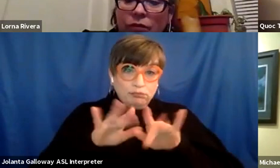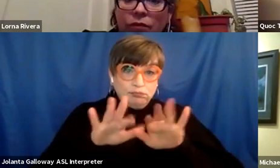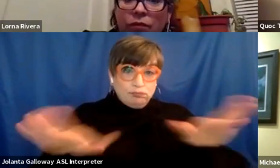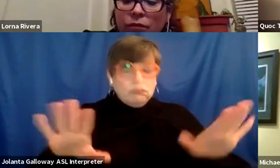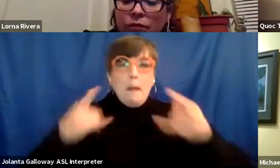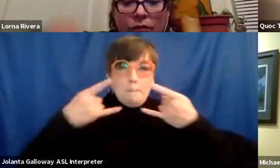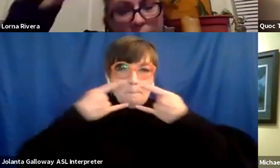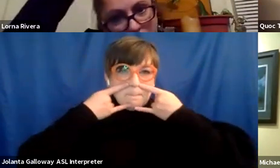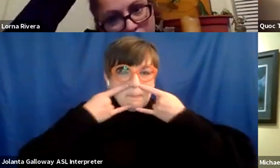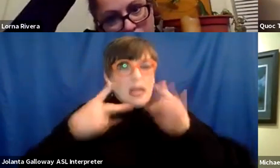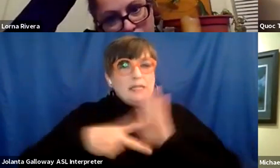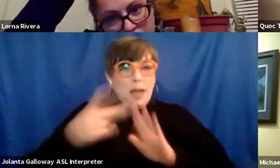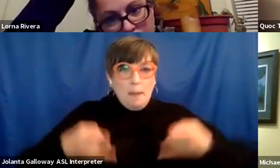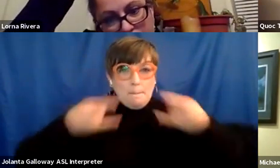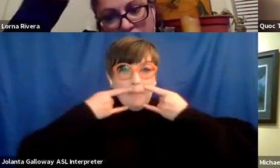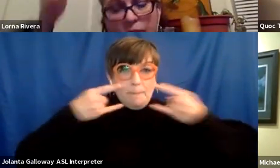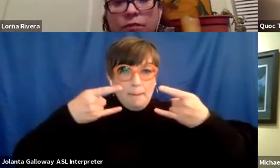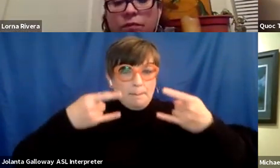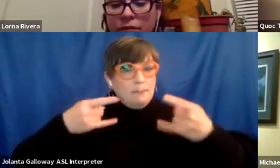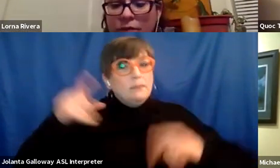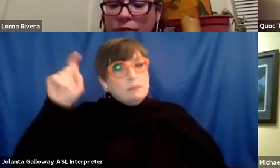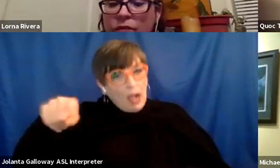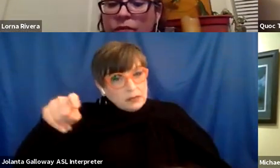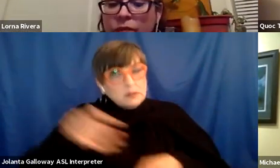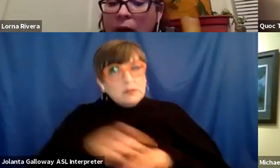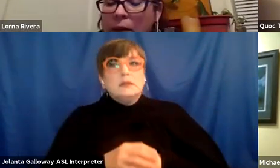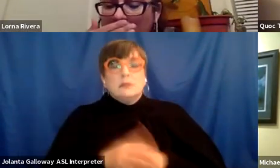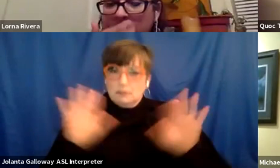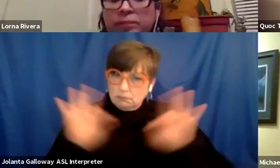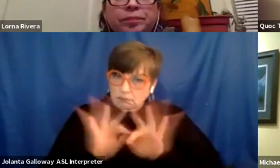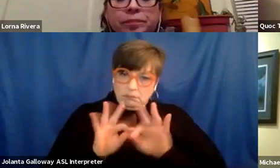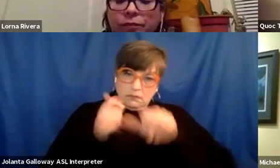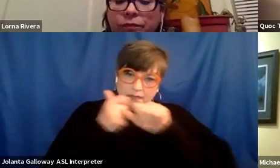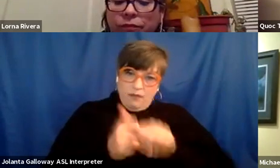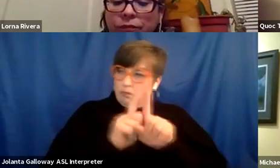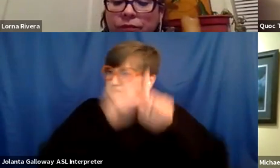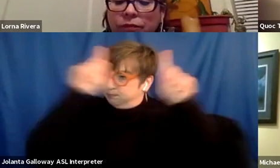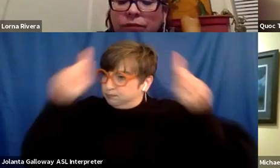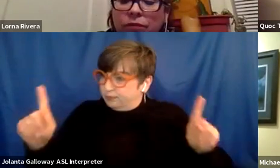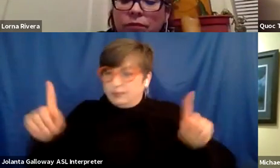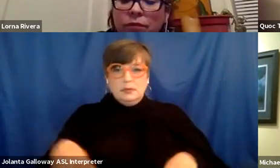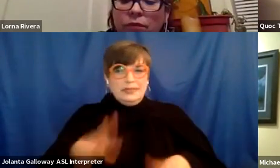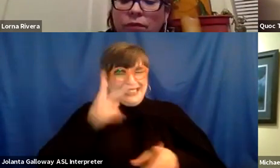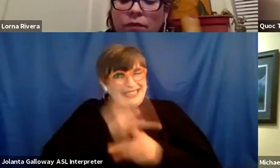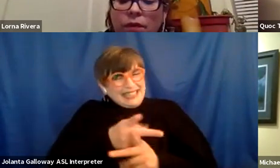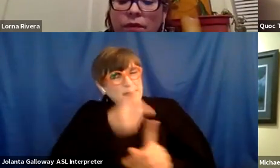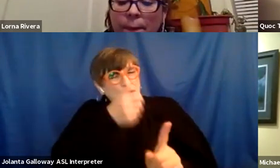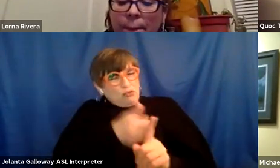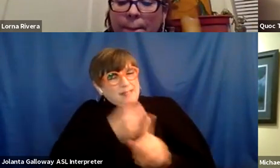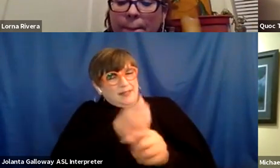mask up, double mask up, and be sure to follow social distancing guidelines and keep yourself and others